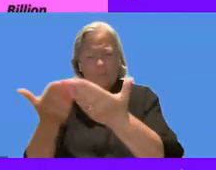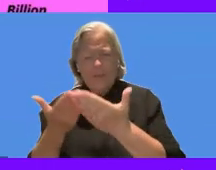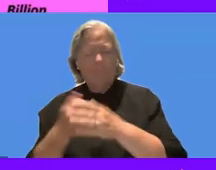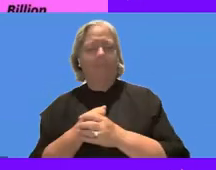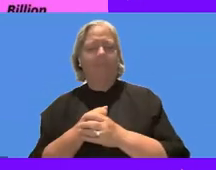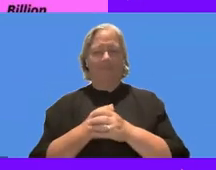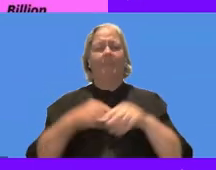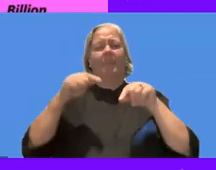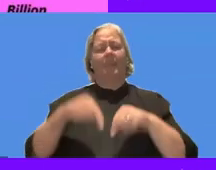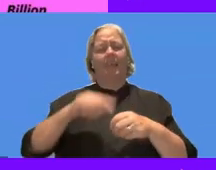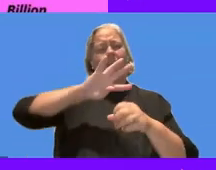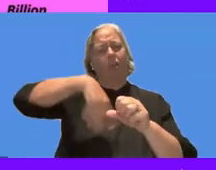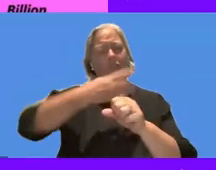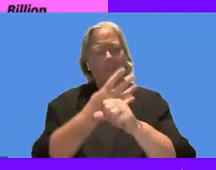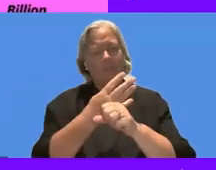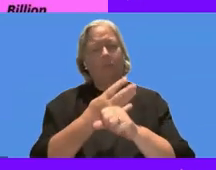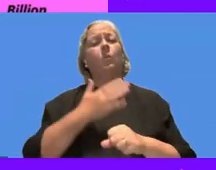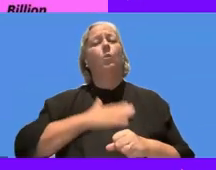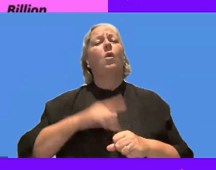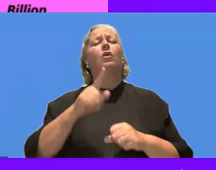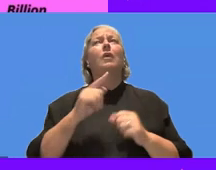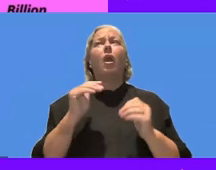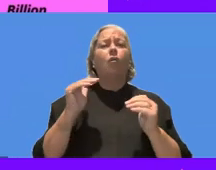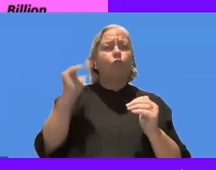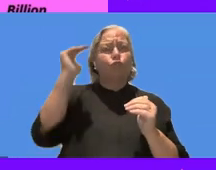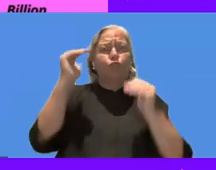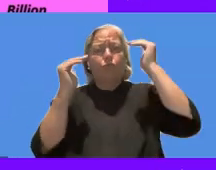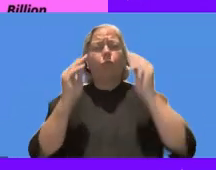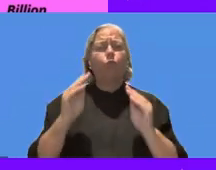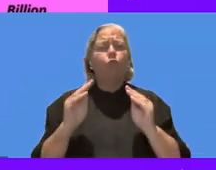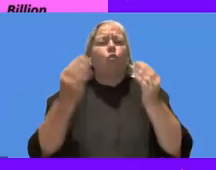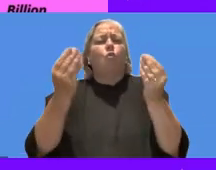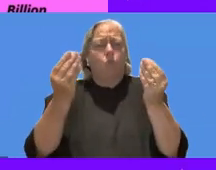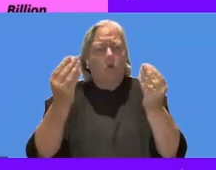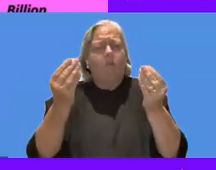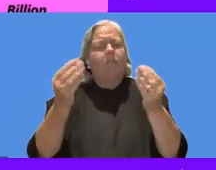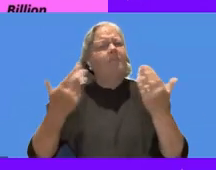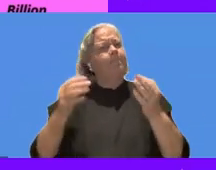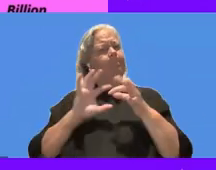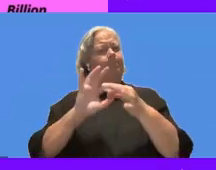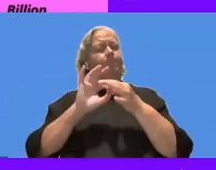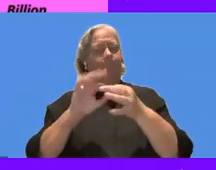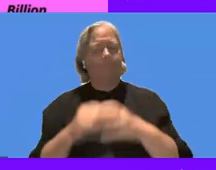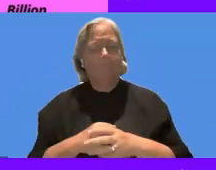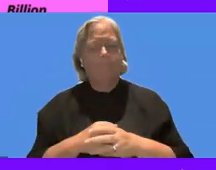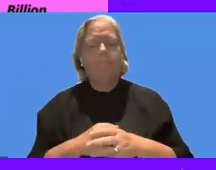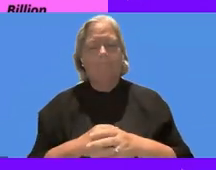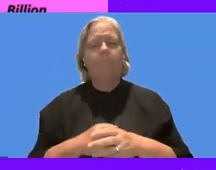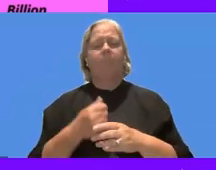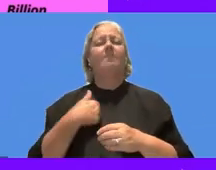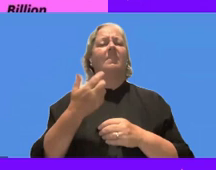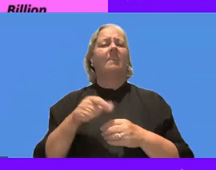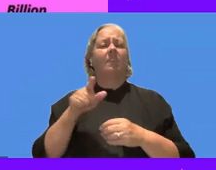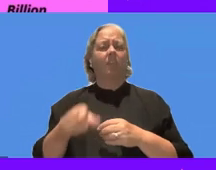work for adolescents and young people. This session's been co-organized by the Major Group for Children and Youth,